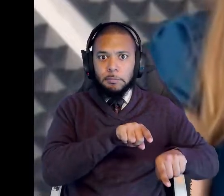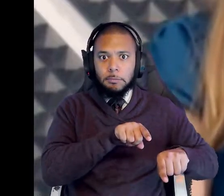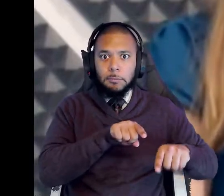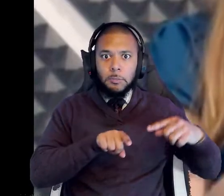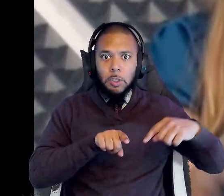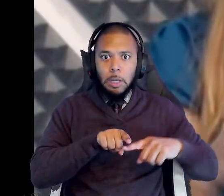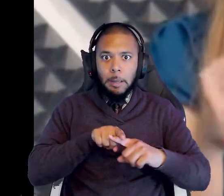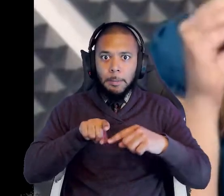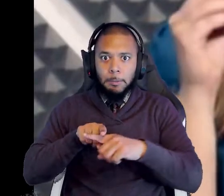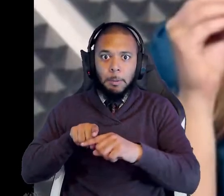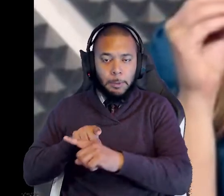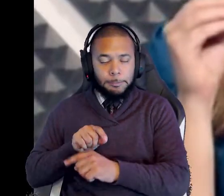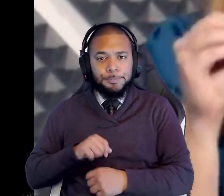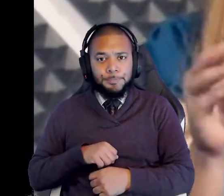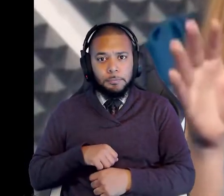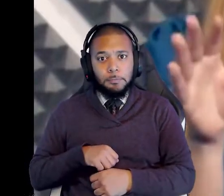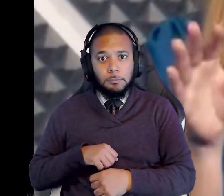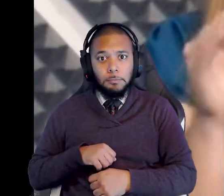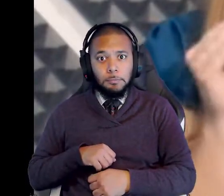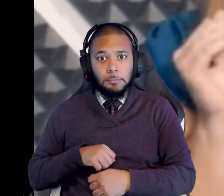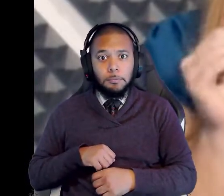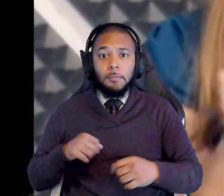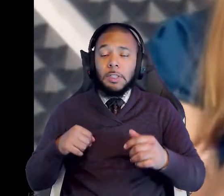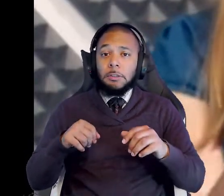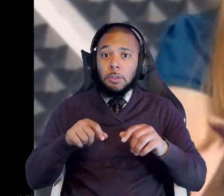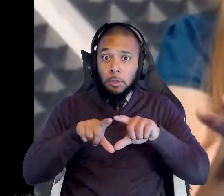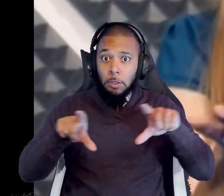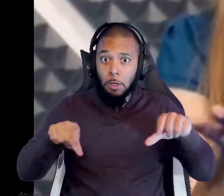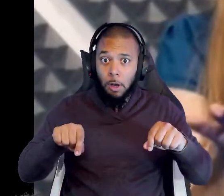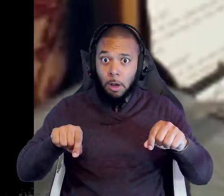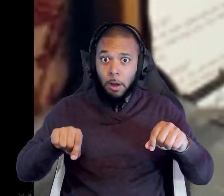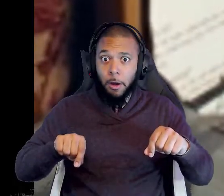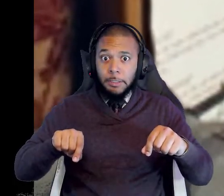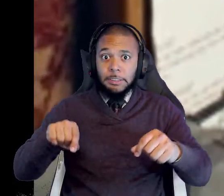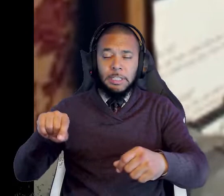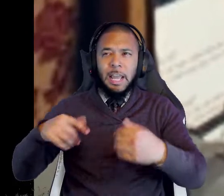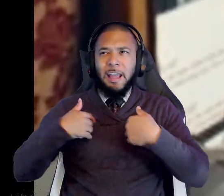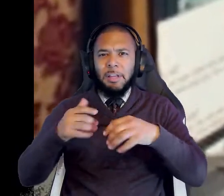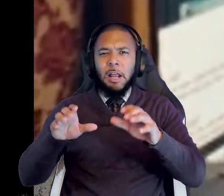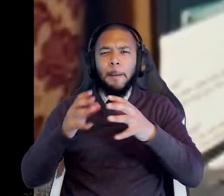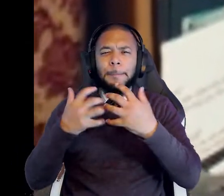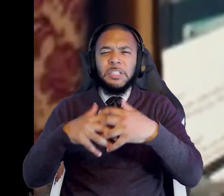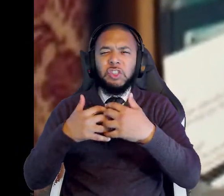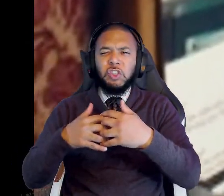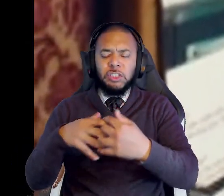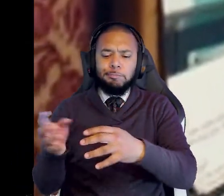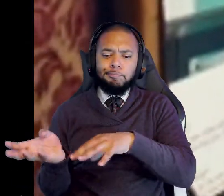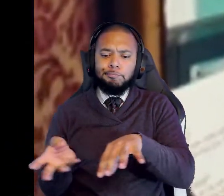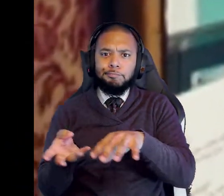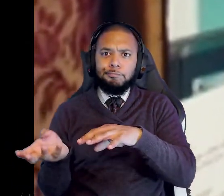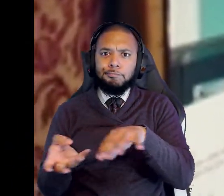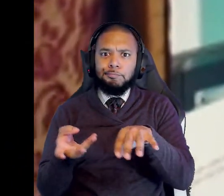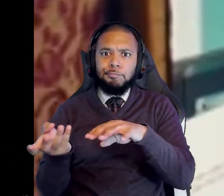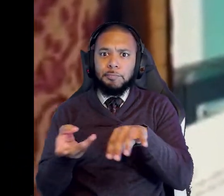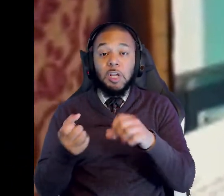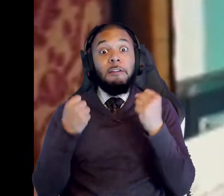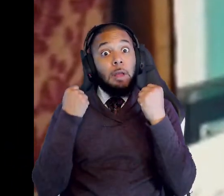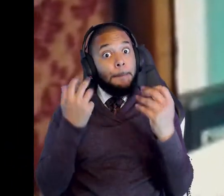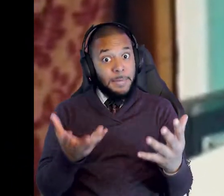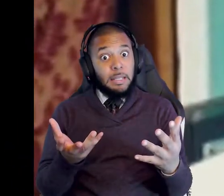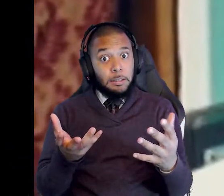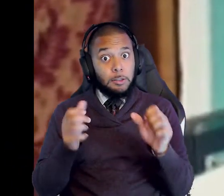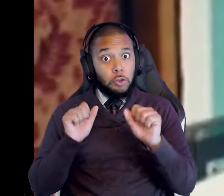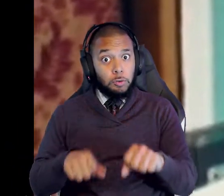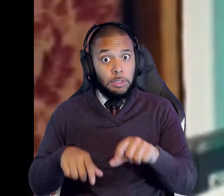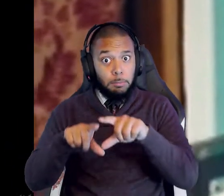next. So they would put the punched cards into this machine and feed them through. You could feed in several punched cards at a time, and each card